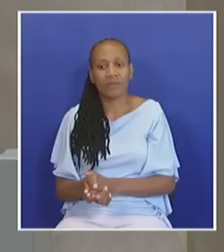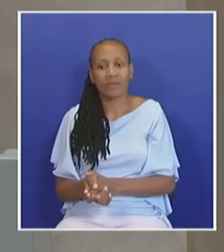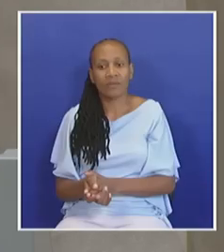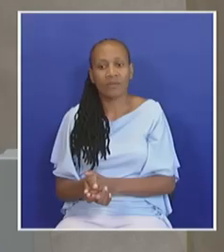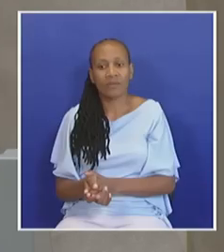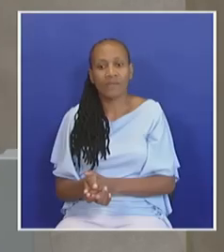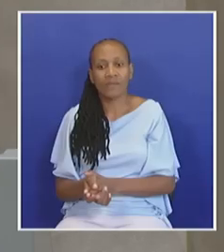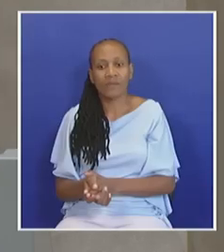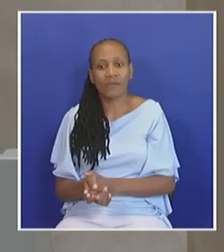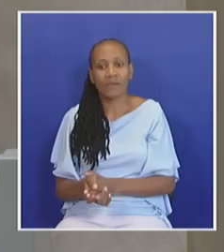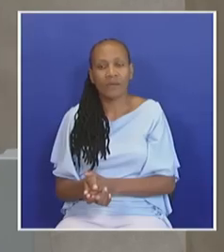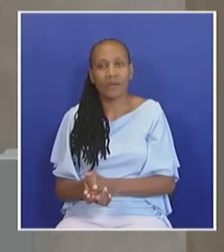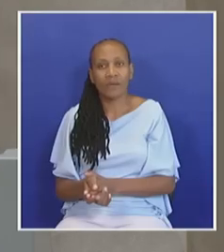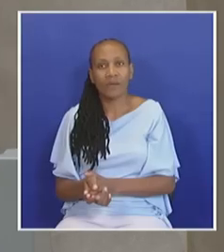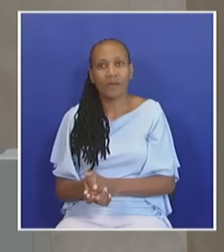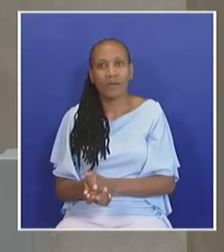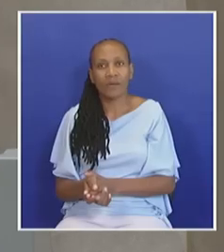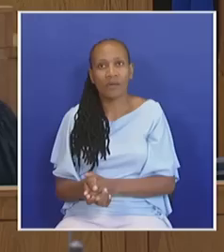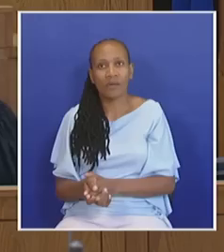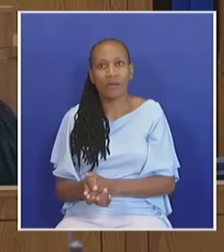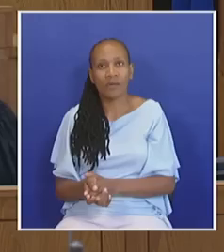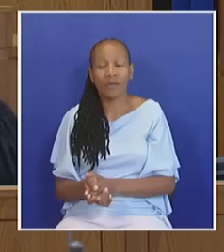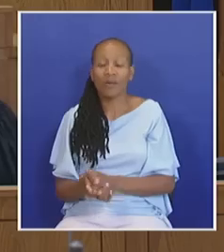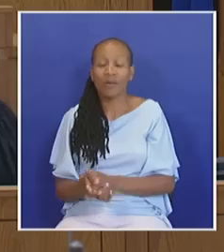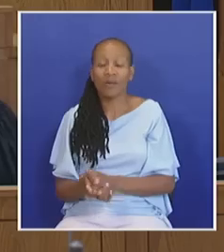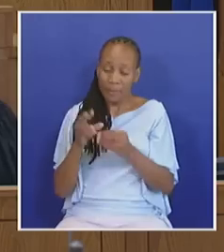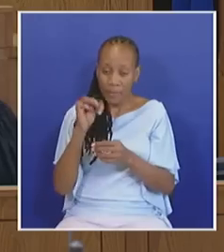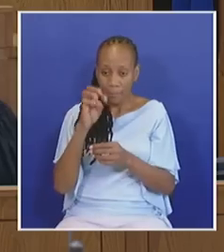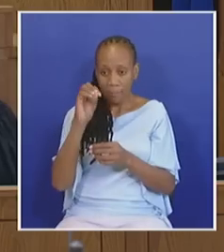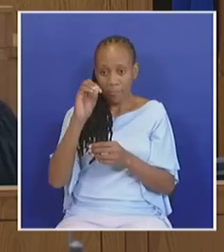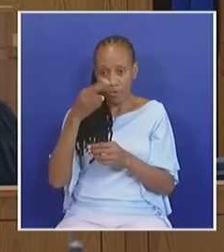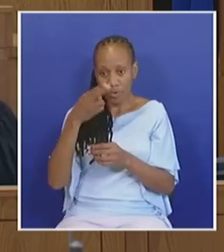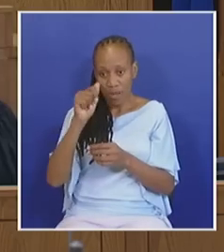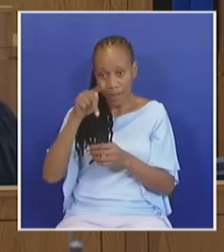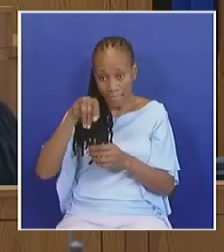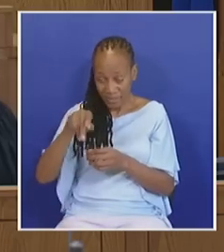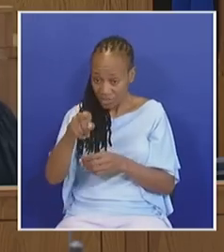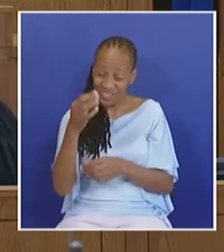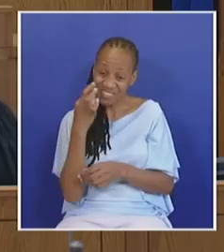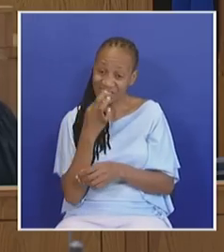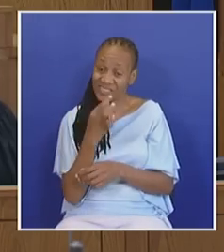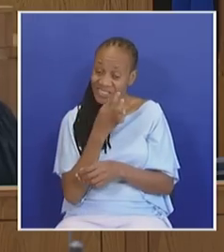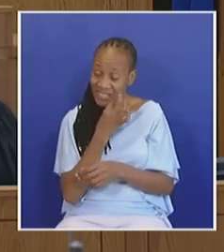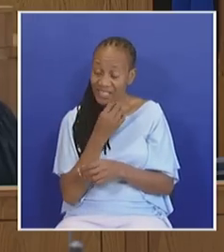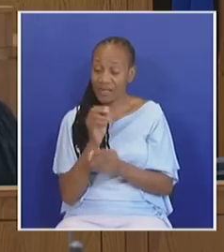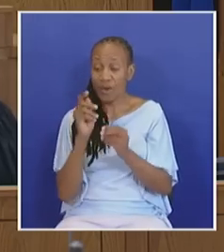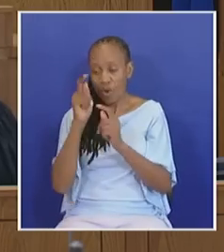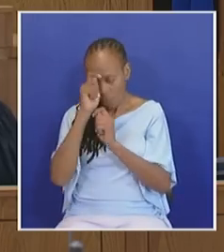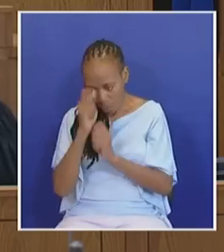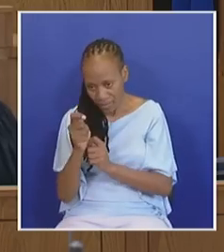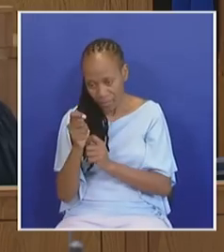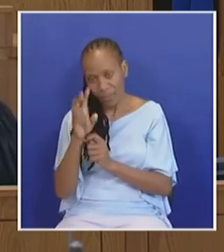Honorable Mohapi, did you say that the Honorable Sello Malema is?